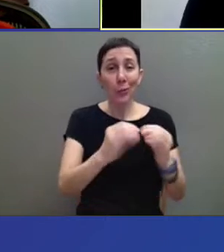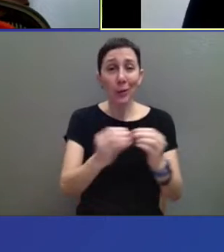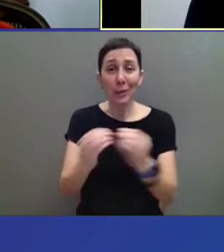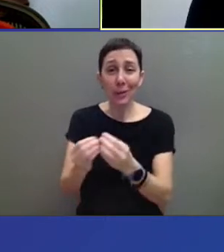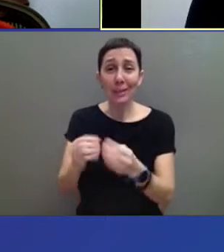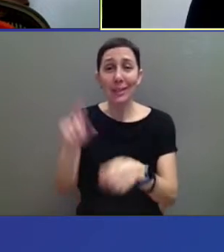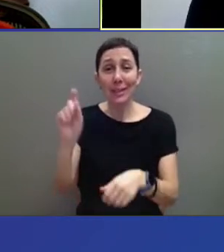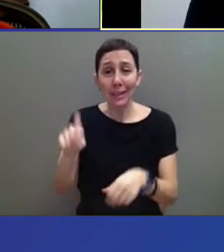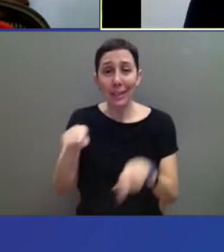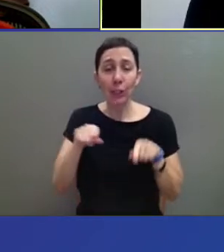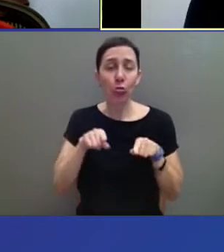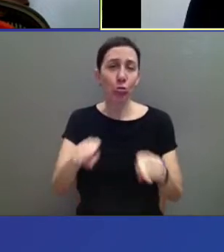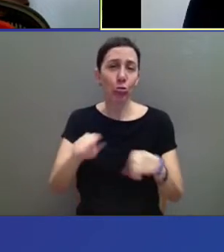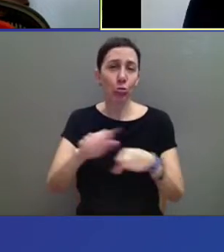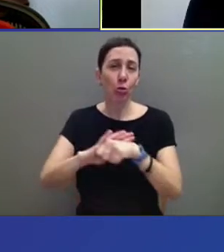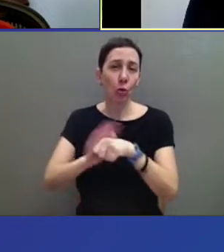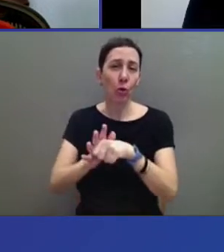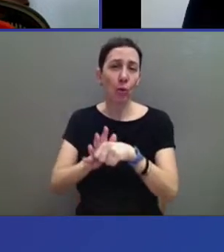during the pandemic.